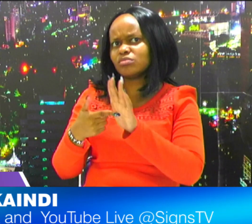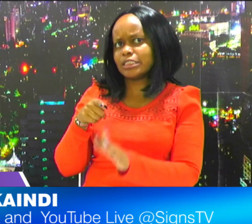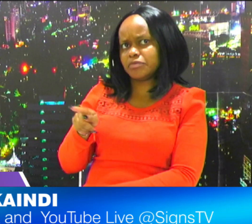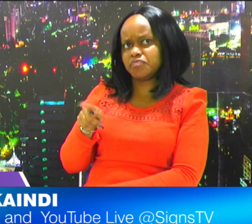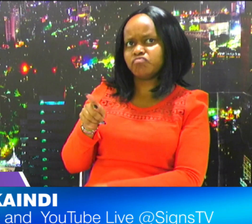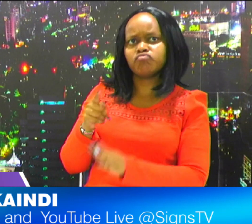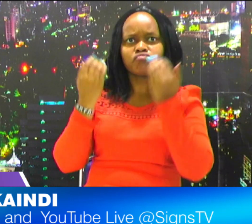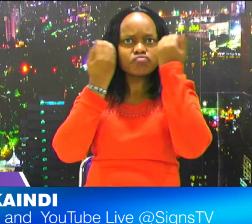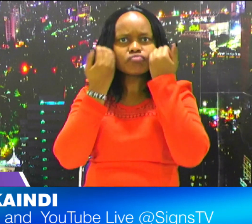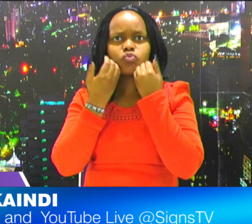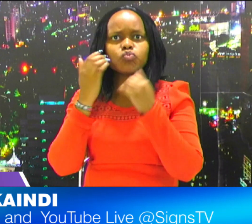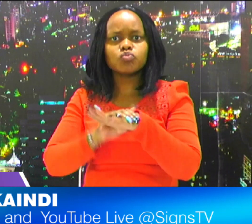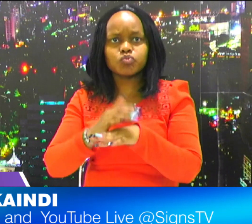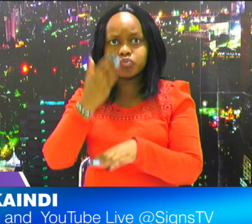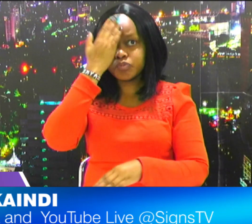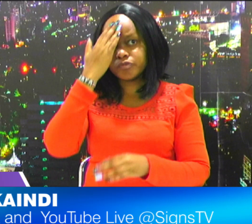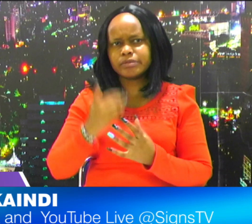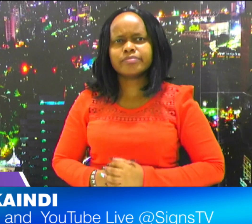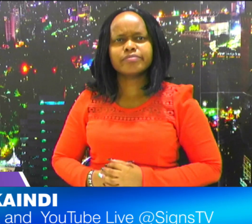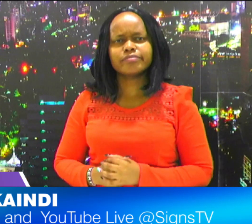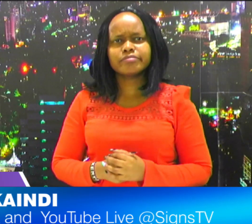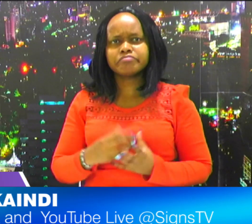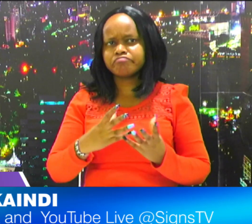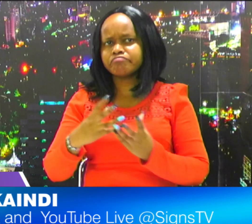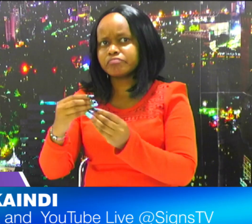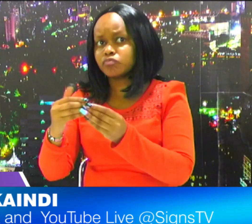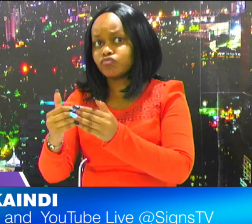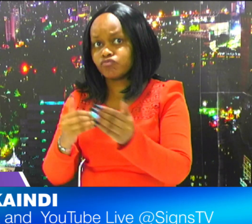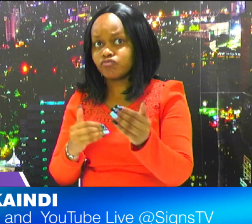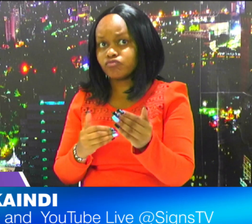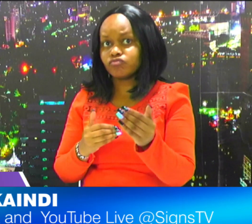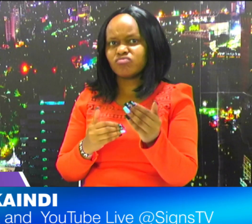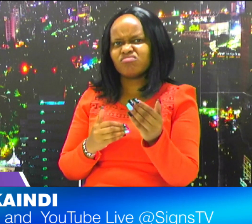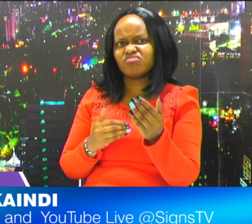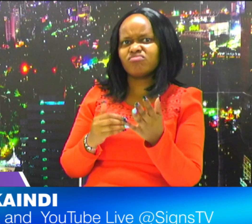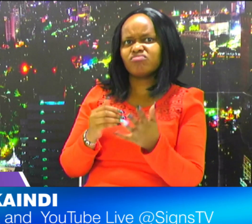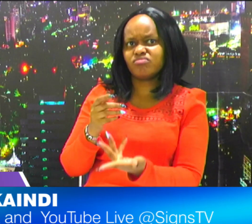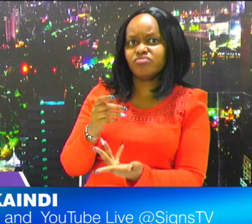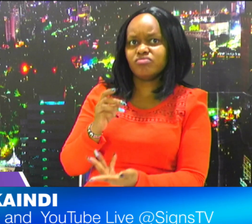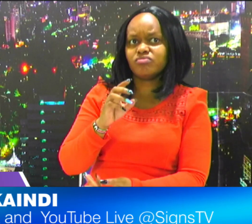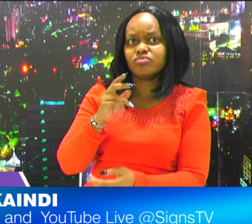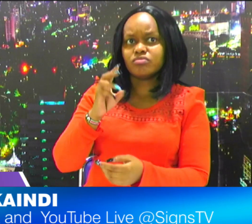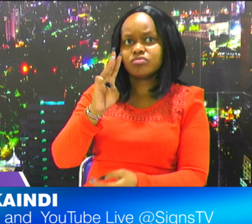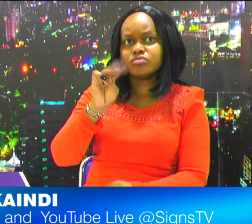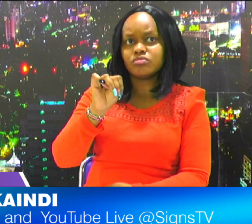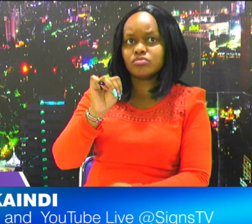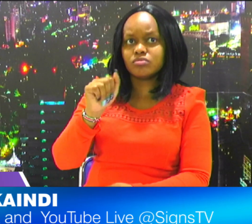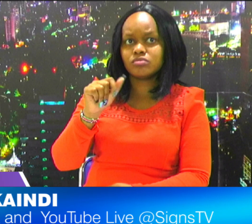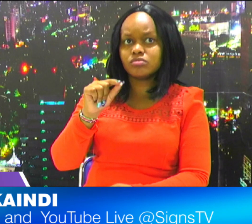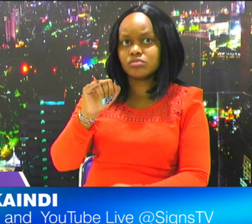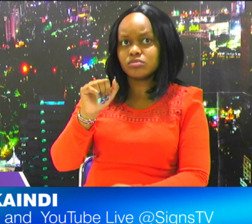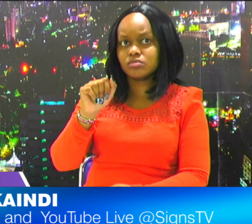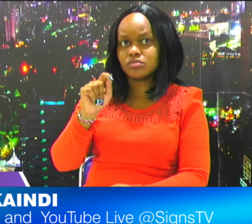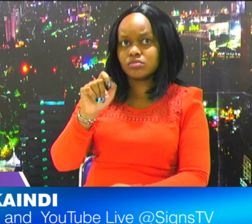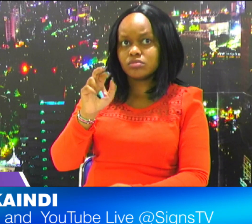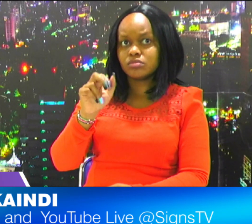August 18th, 2023. The MCA presented himself in court on Monday. Appearing before